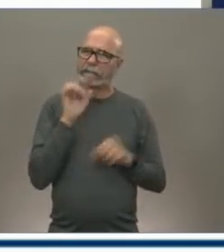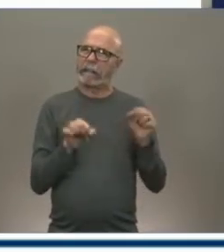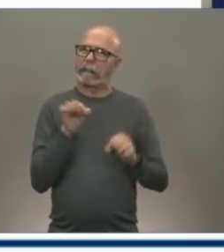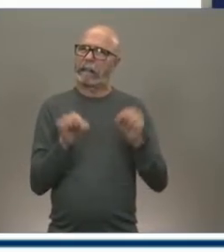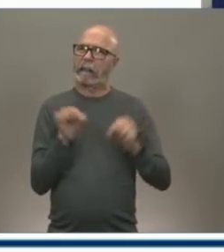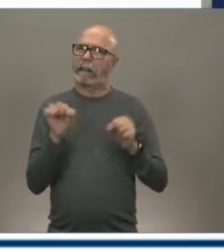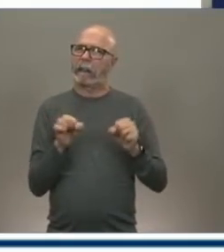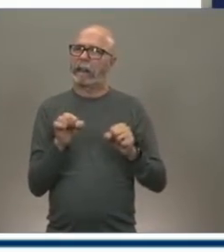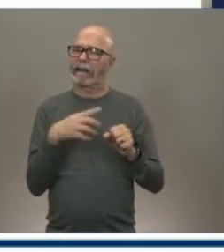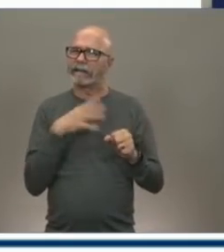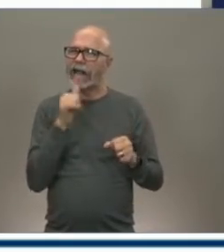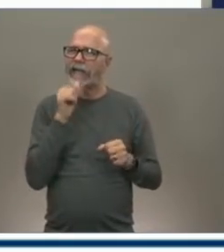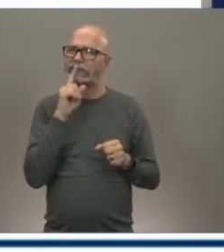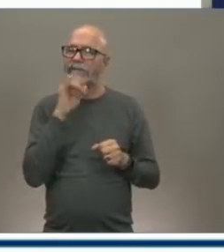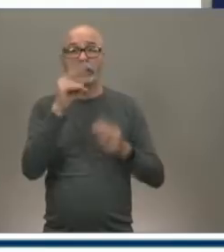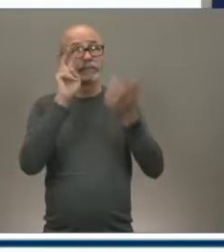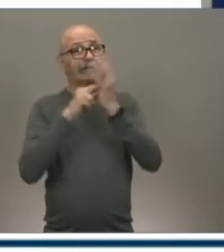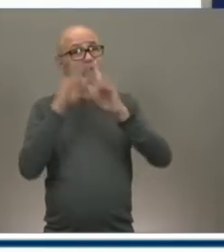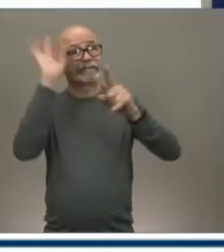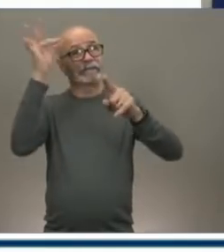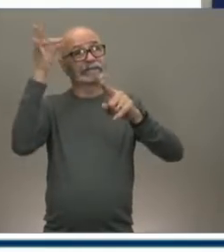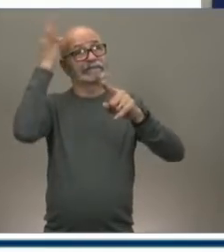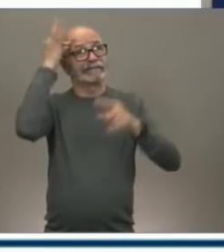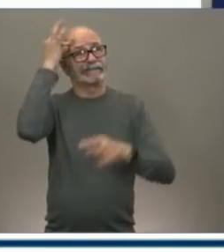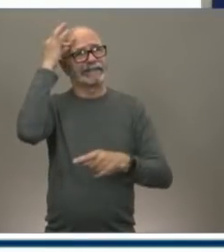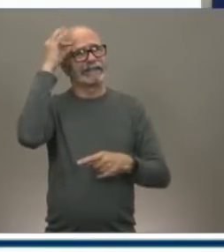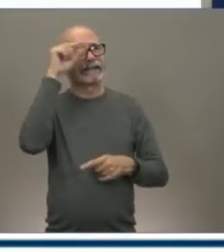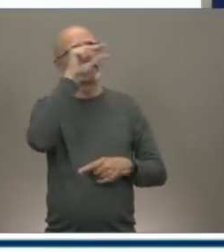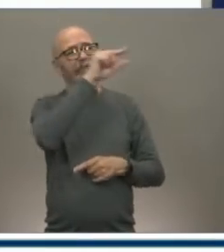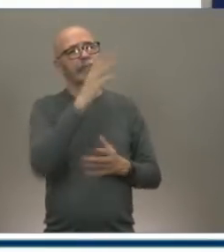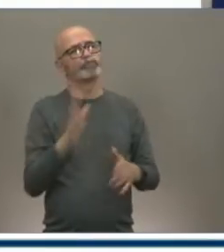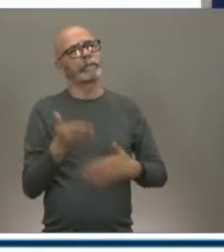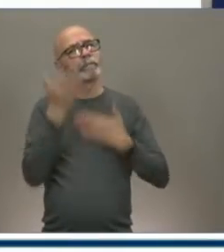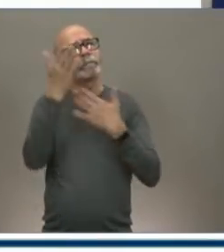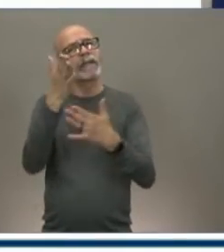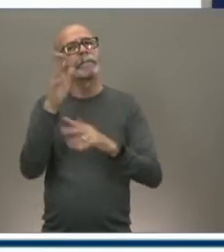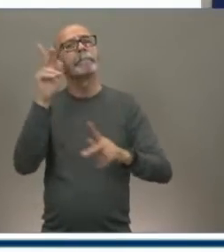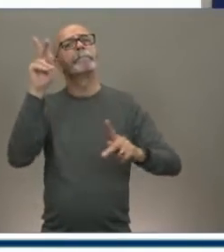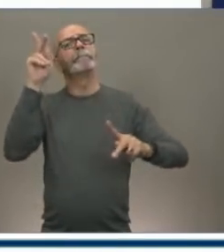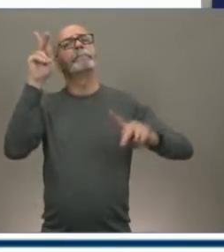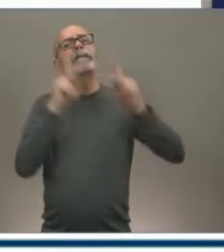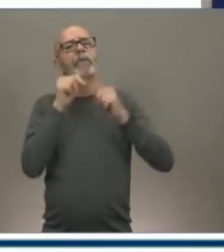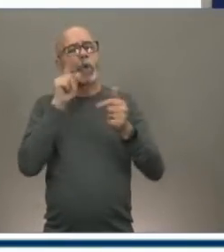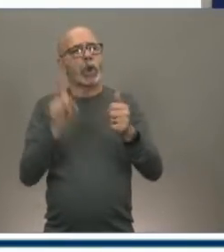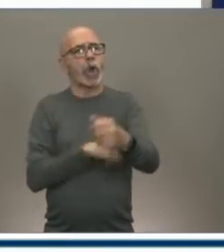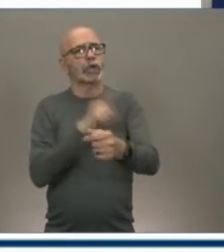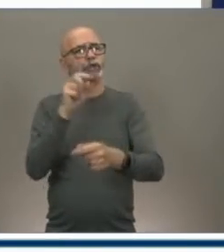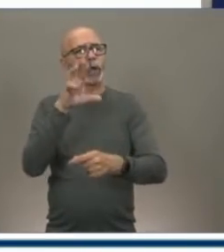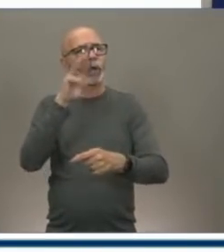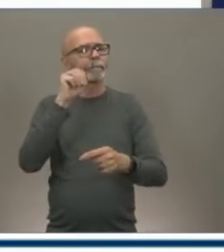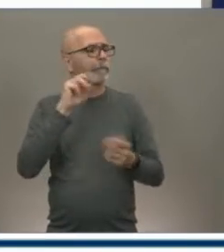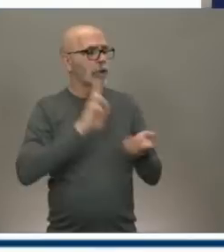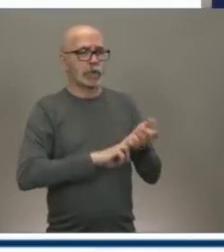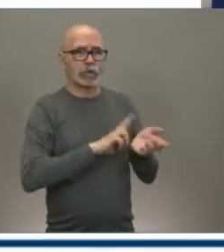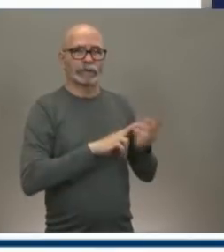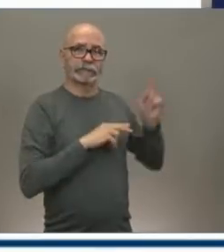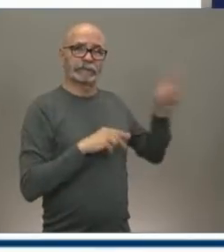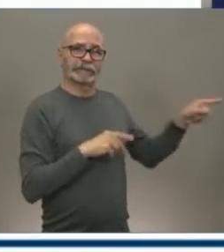for vaccinations recommended that people in long-term care and workers in those facilities go to the front of the